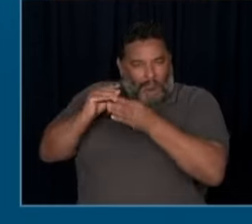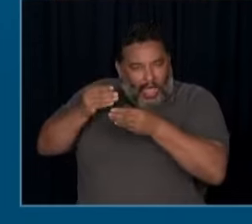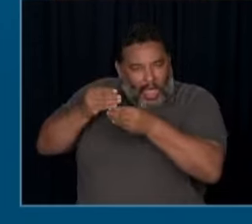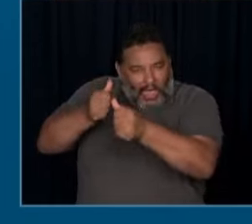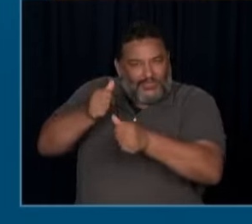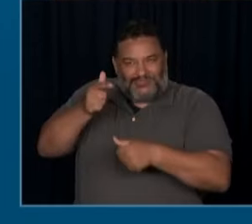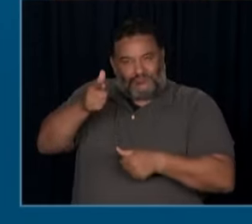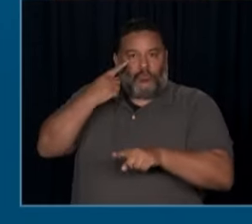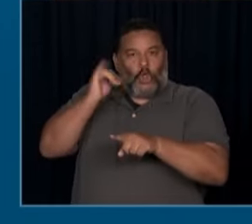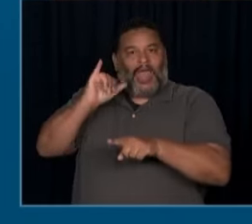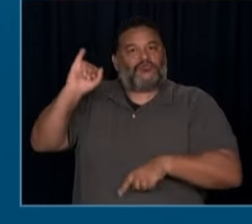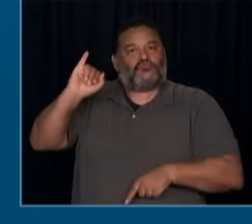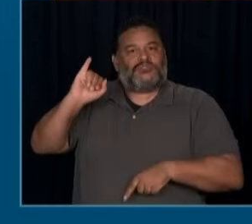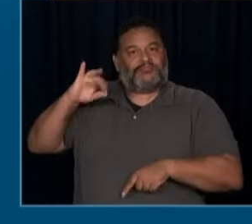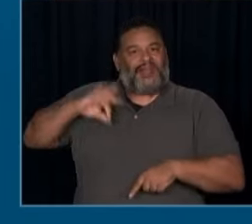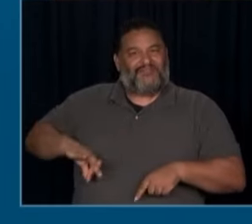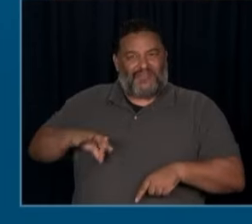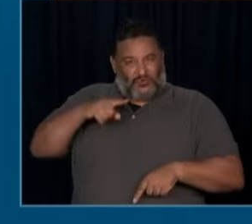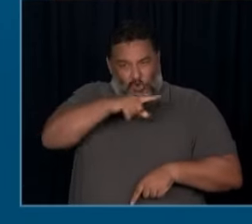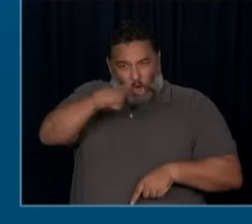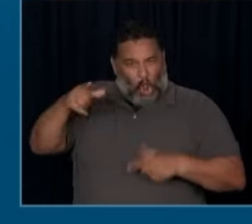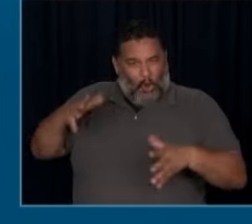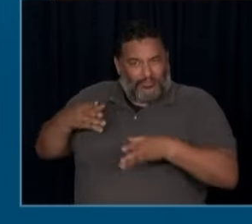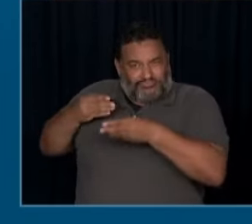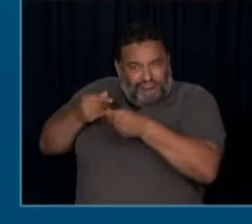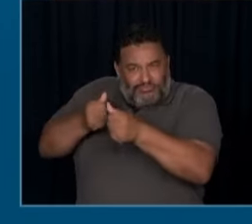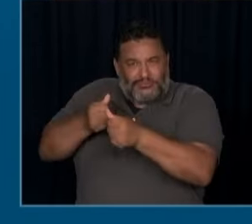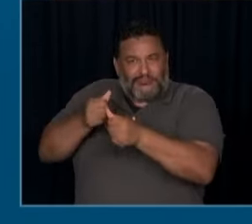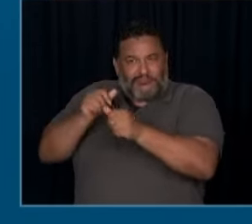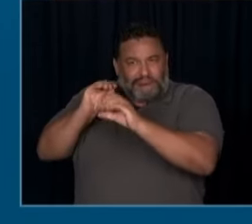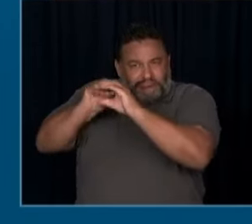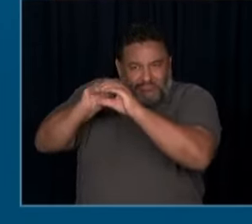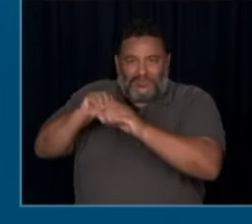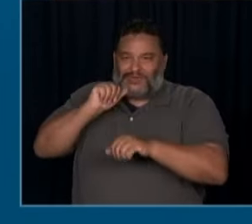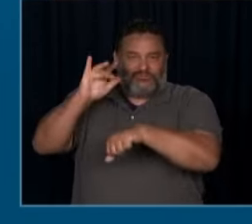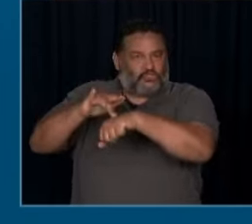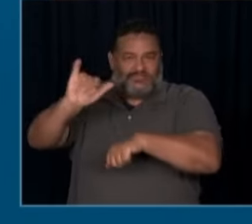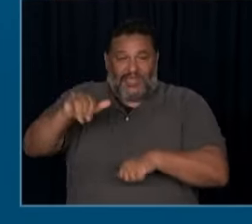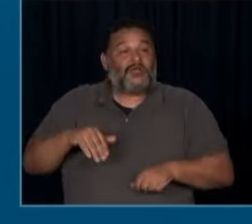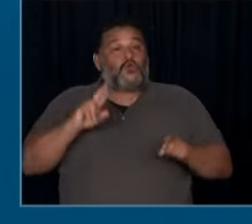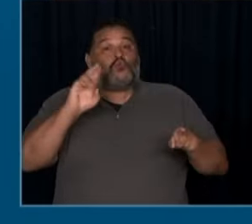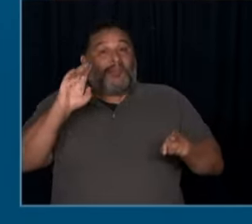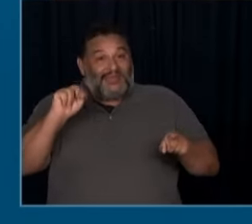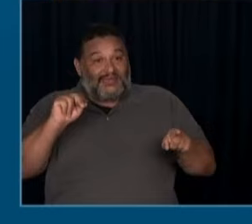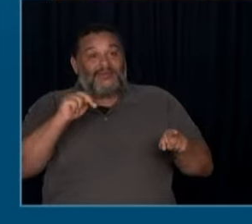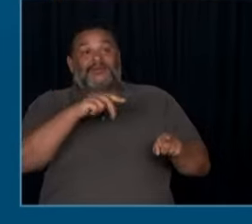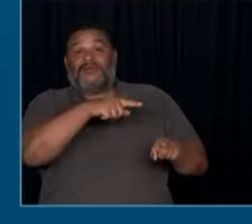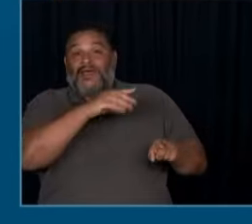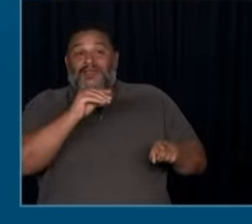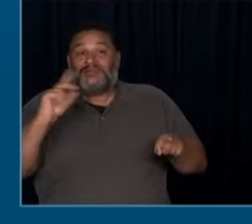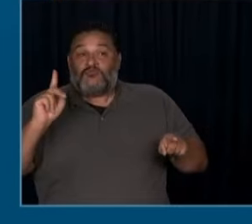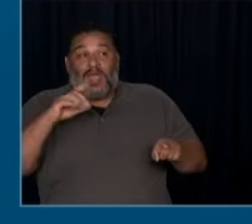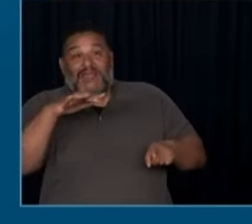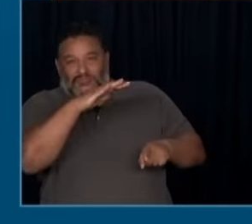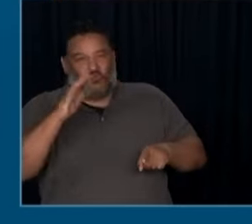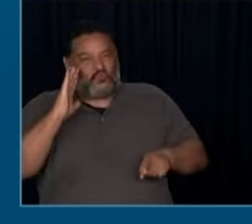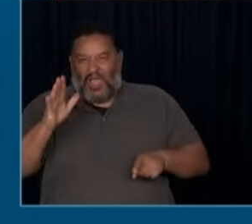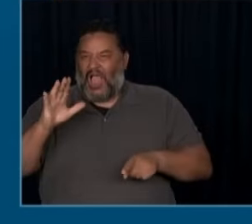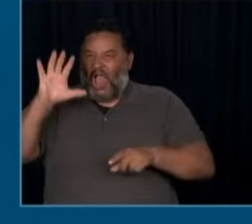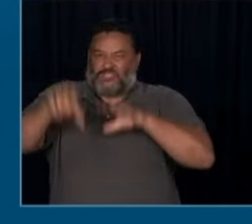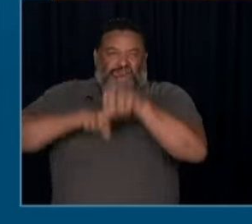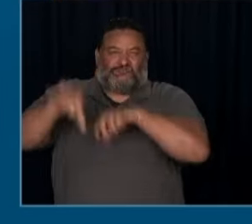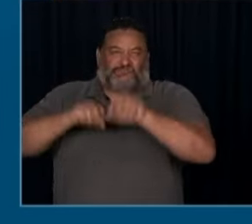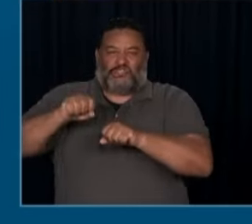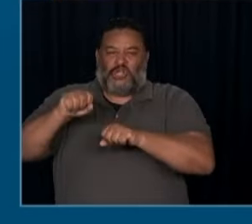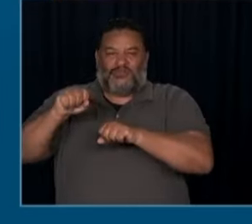into, and we are not touching that. Ruben Gallego, Kamala Harris, and the Democrats will decimate it. They want to make it so